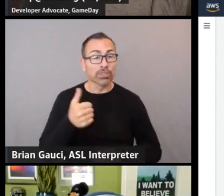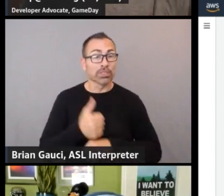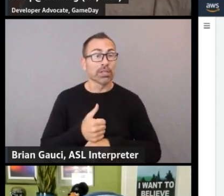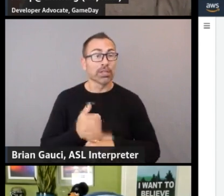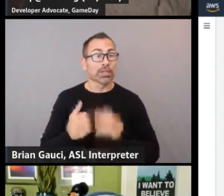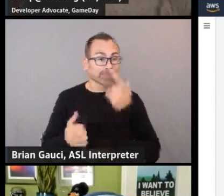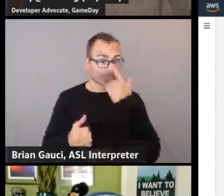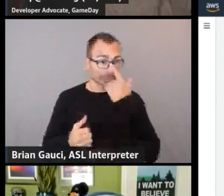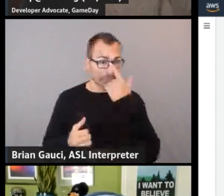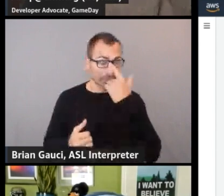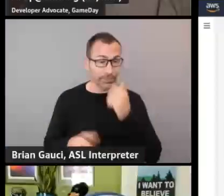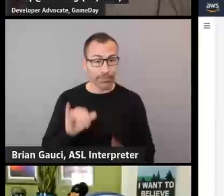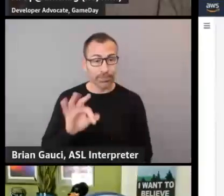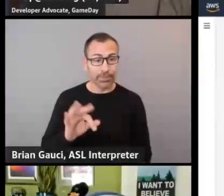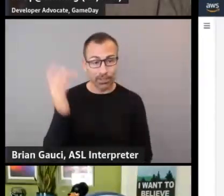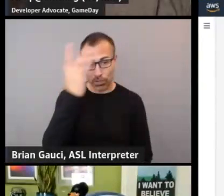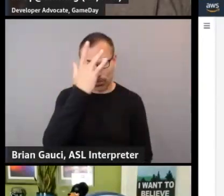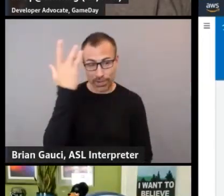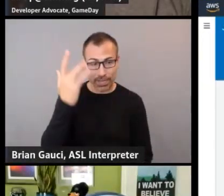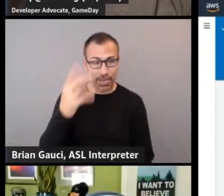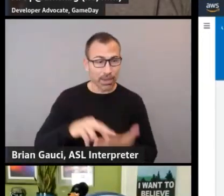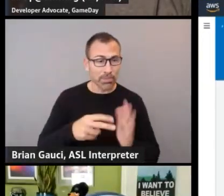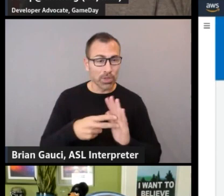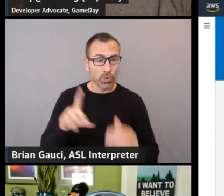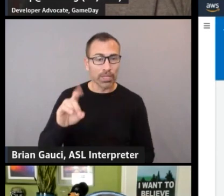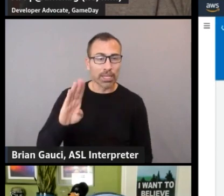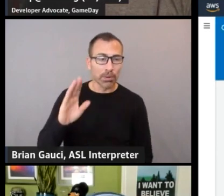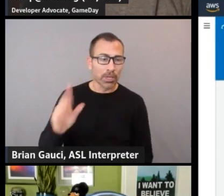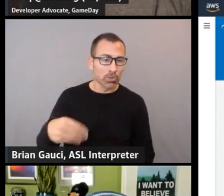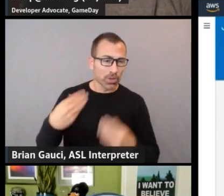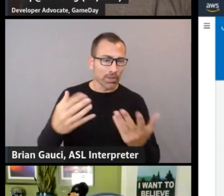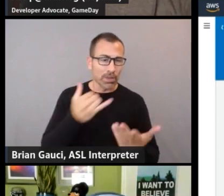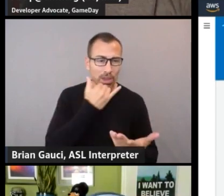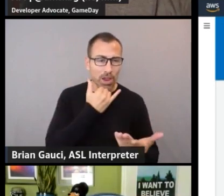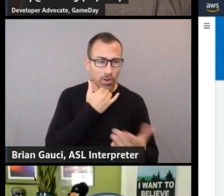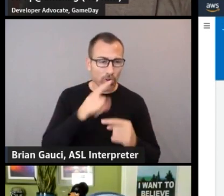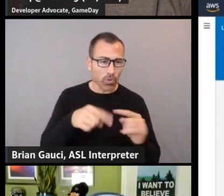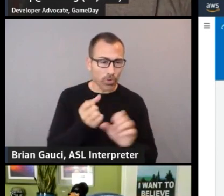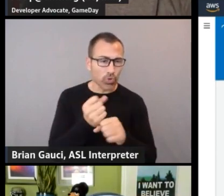just means that the database will give an error when you hit create. That's all. Okay.